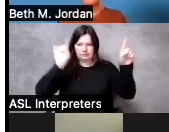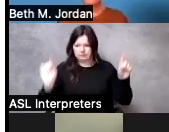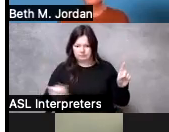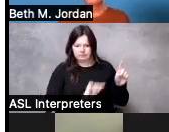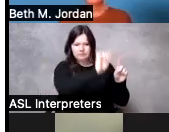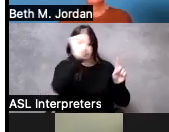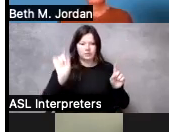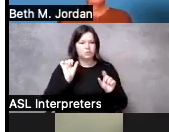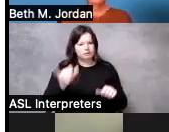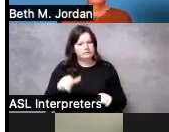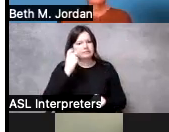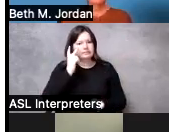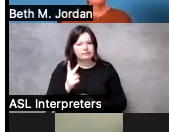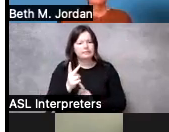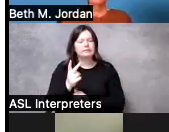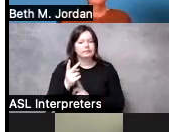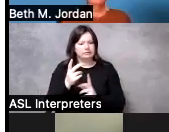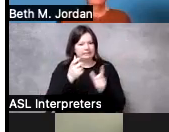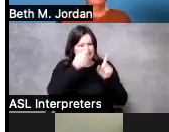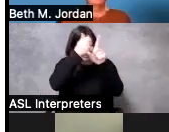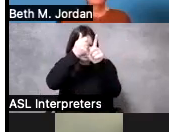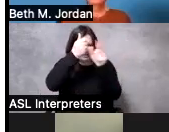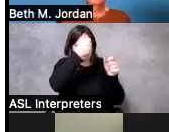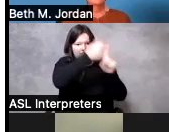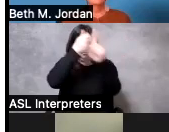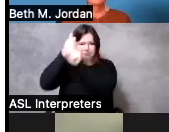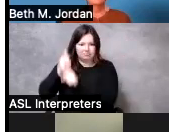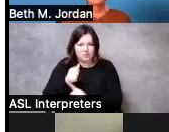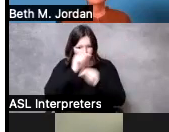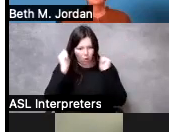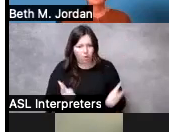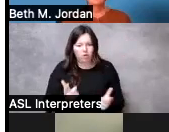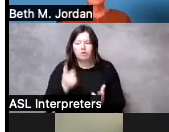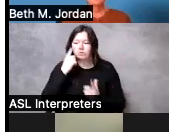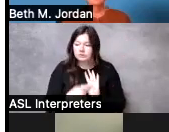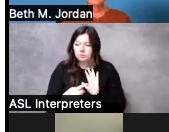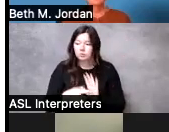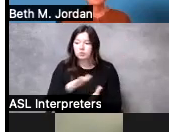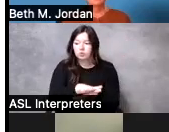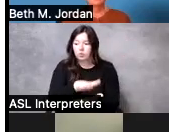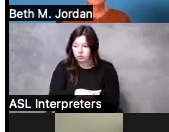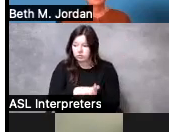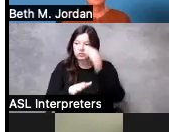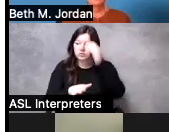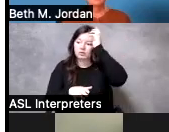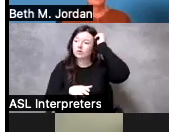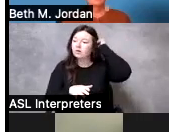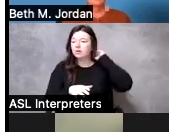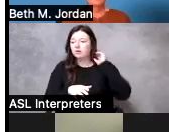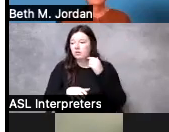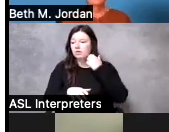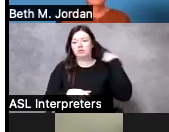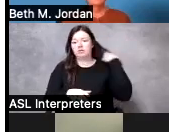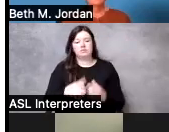more missed days, absenteeism or truancy since return to in-person instruction. You have